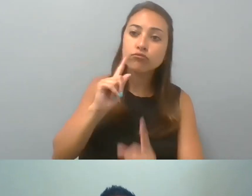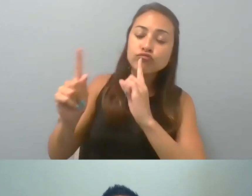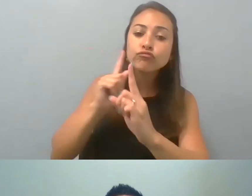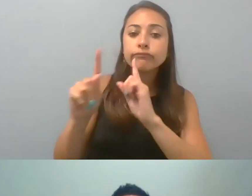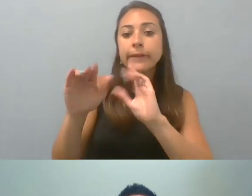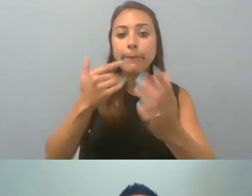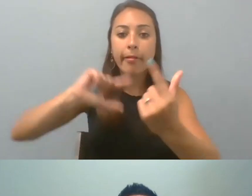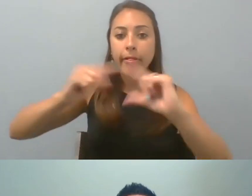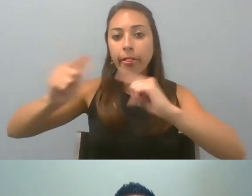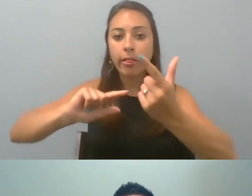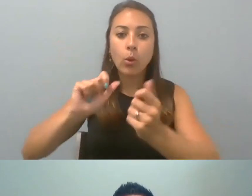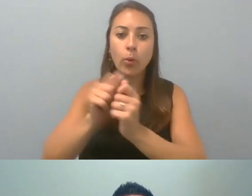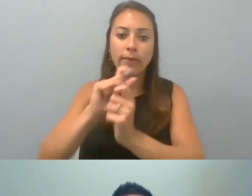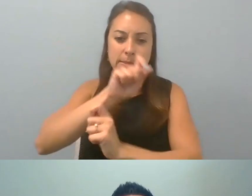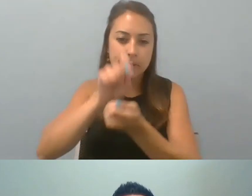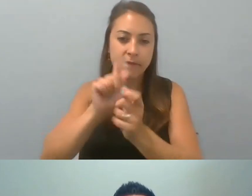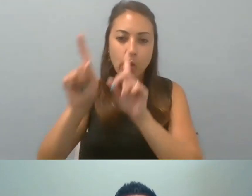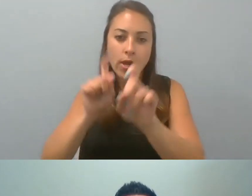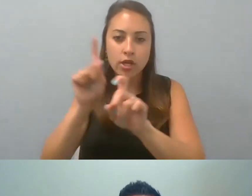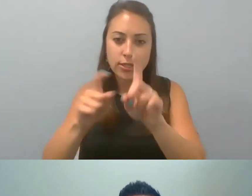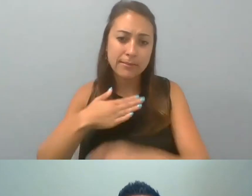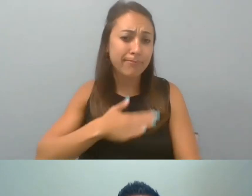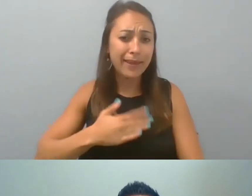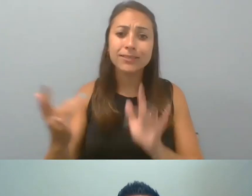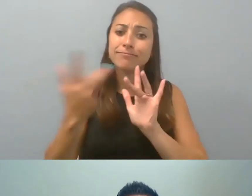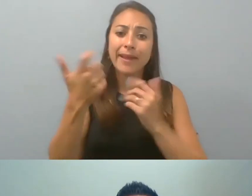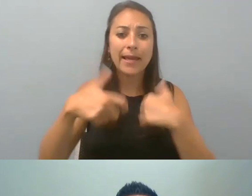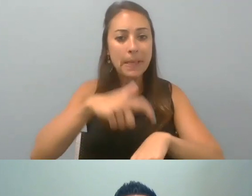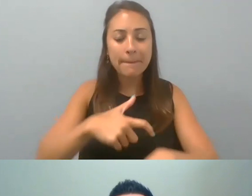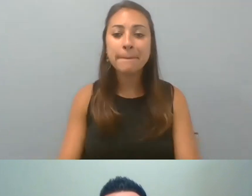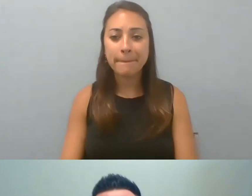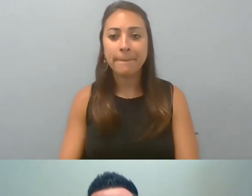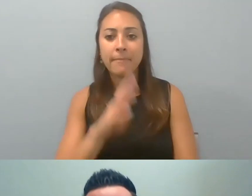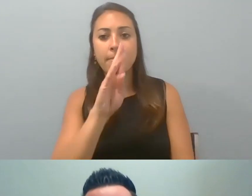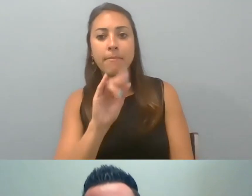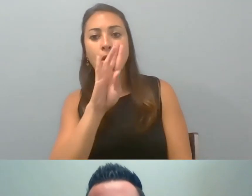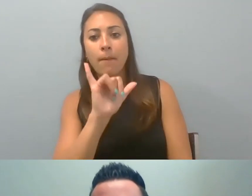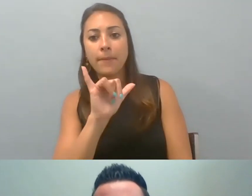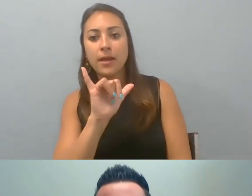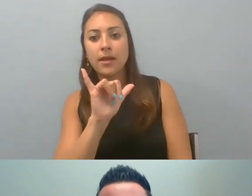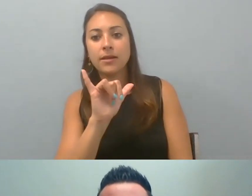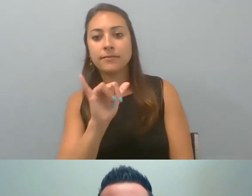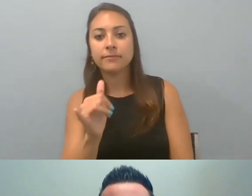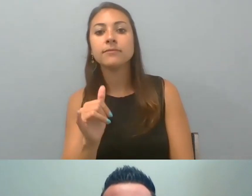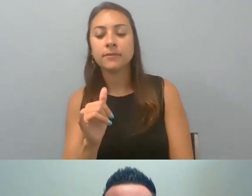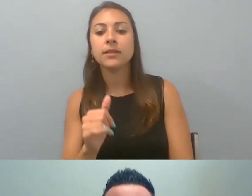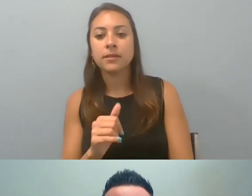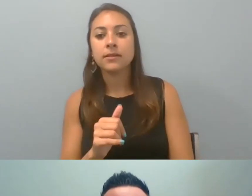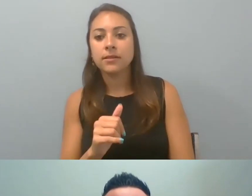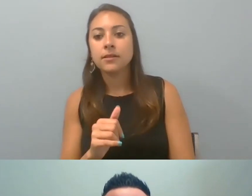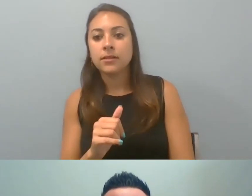with anybody about specifics. Yeah, please be in touch that way. And I'm copied on many